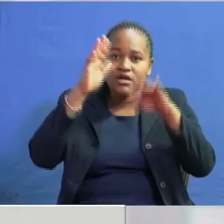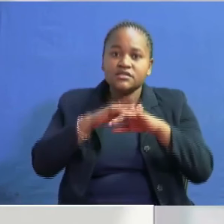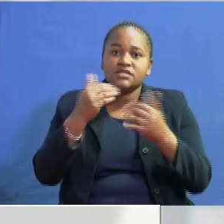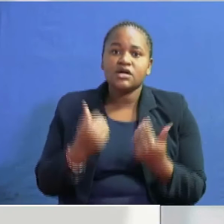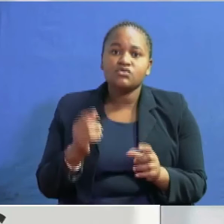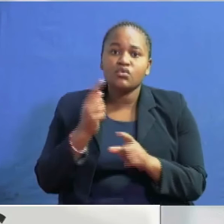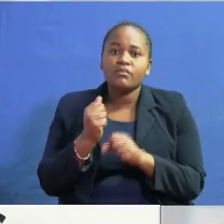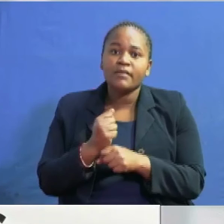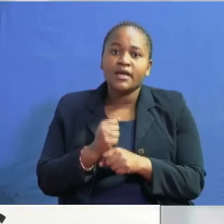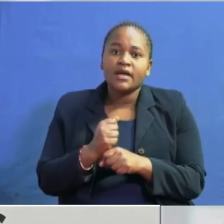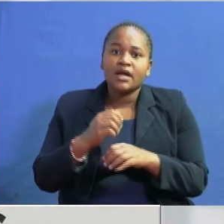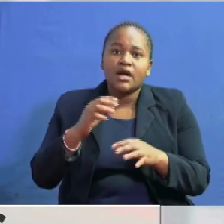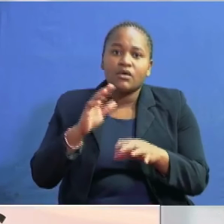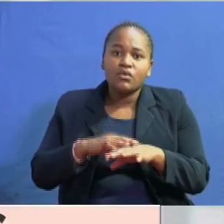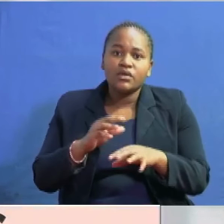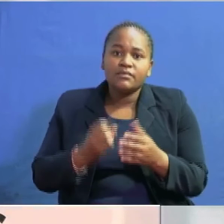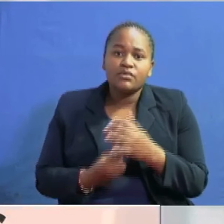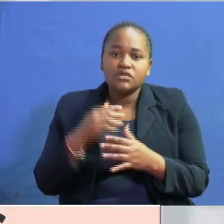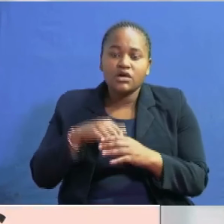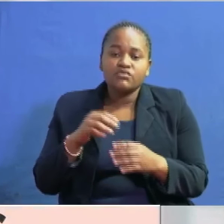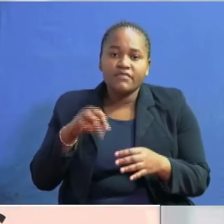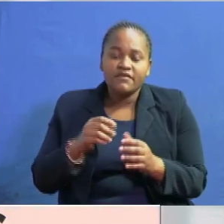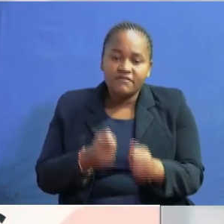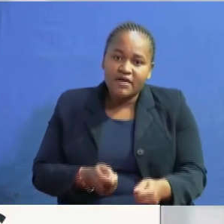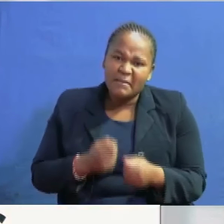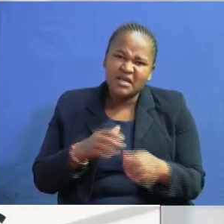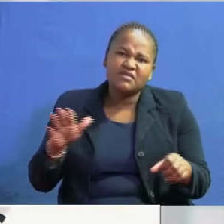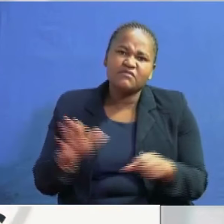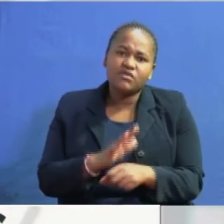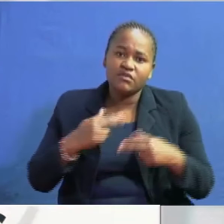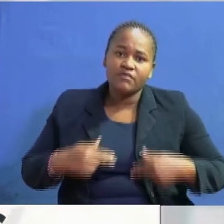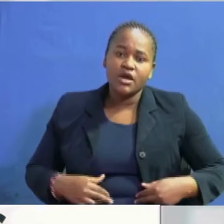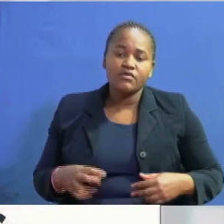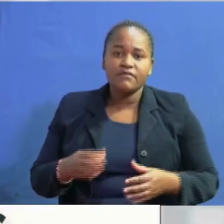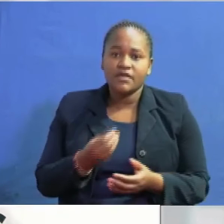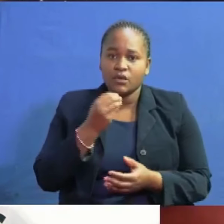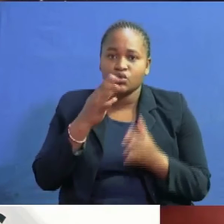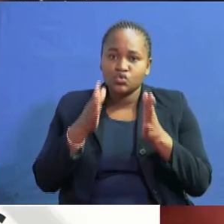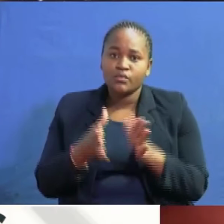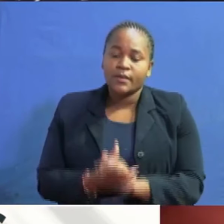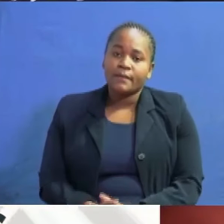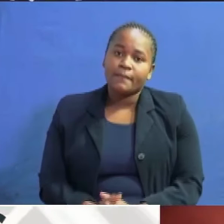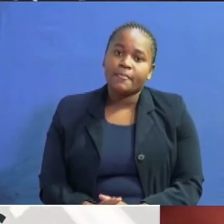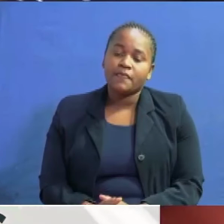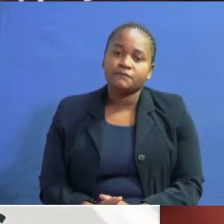to make a fortune out of farming, but are mindful of the health of the consumer. Listen in.